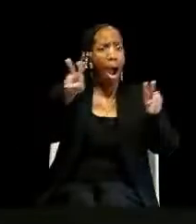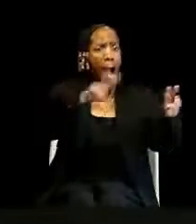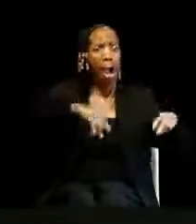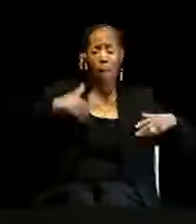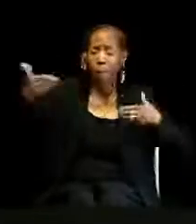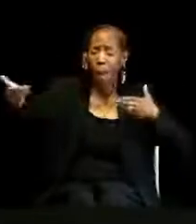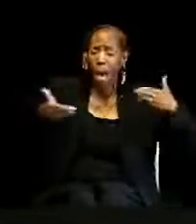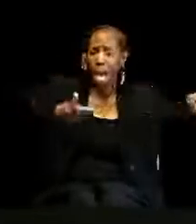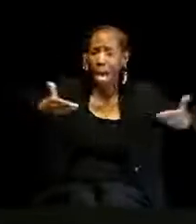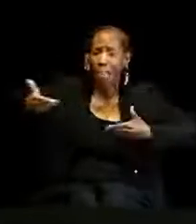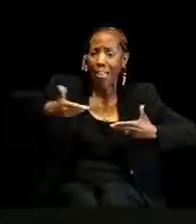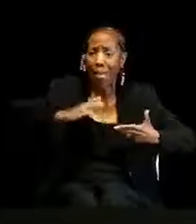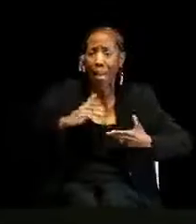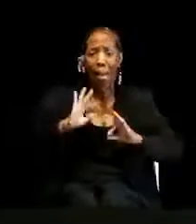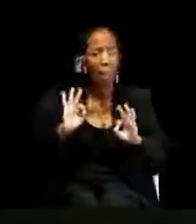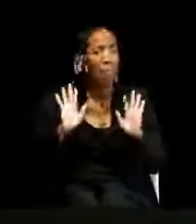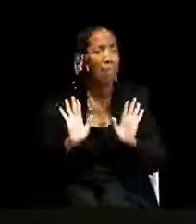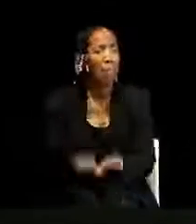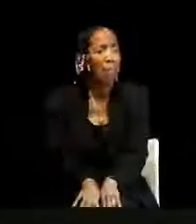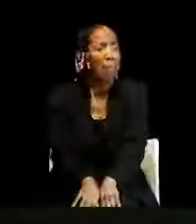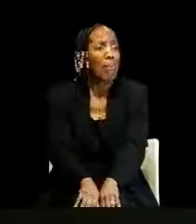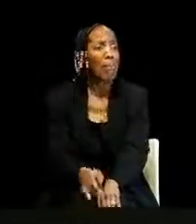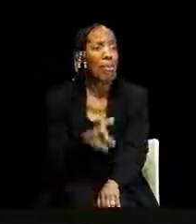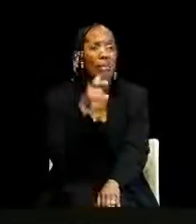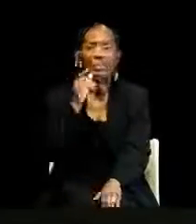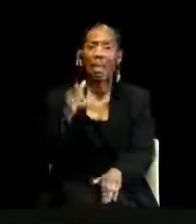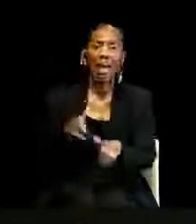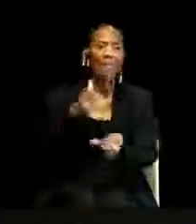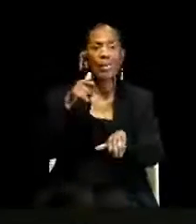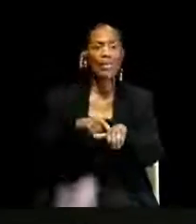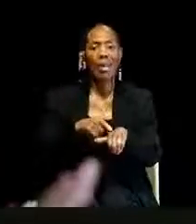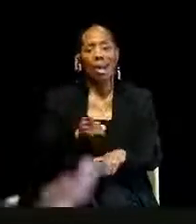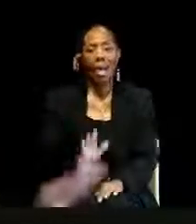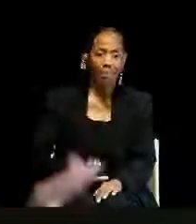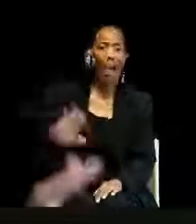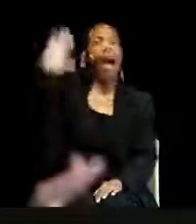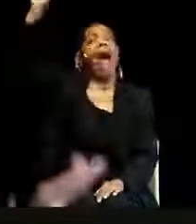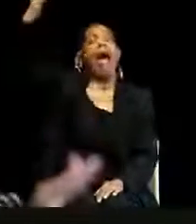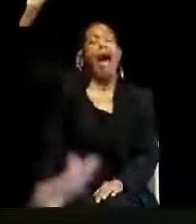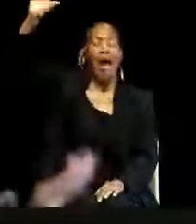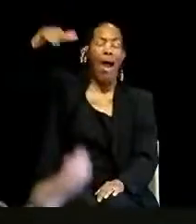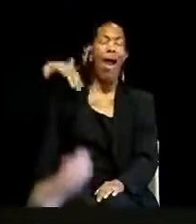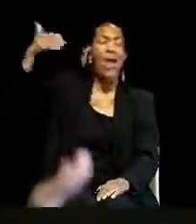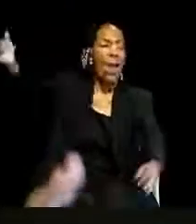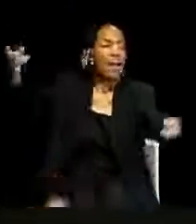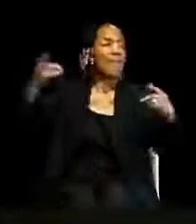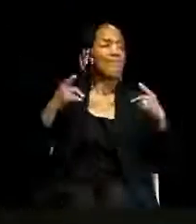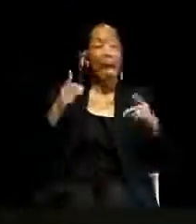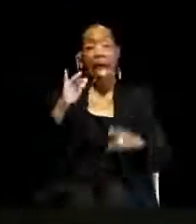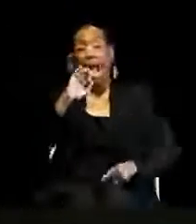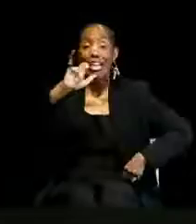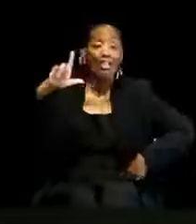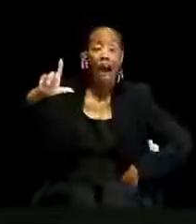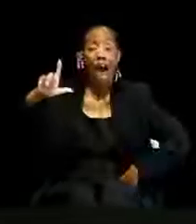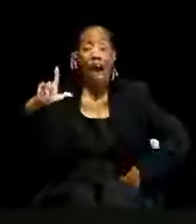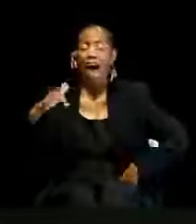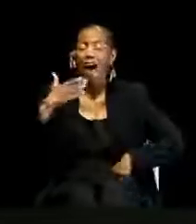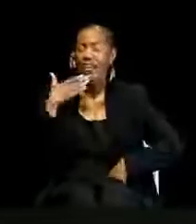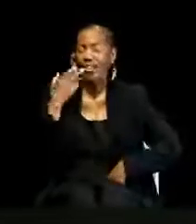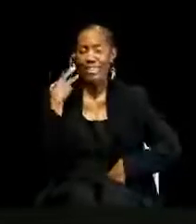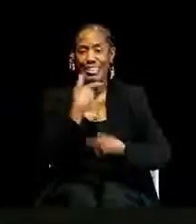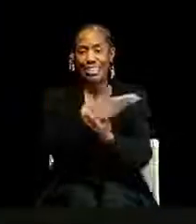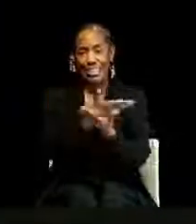welcome. We hope it's not your last. Who's not first time is it today? Welcome back, y'all. So good to see